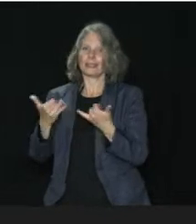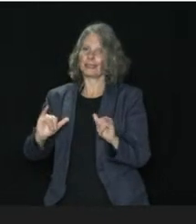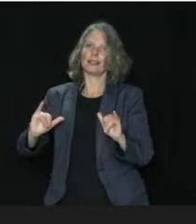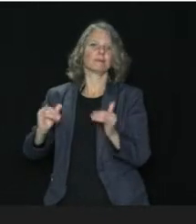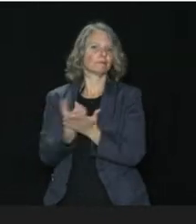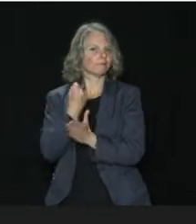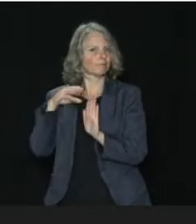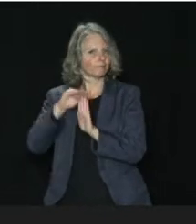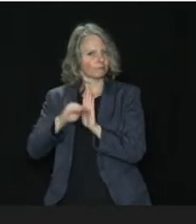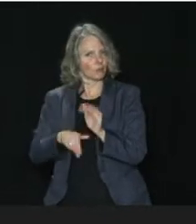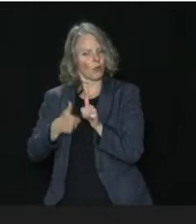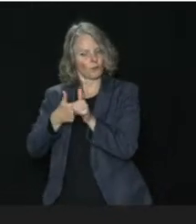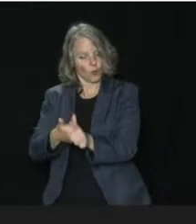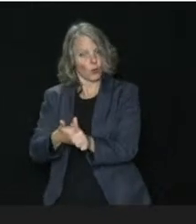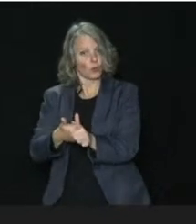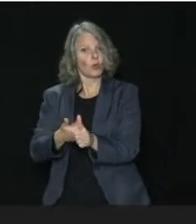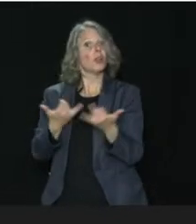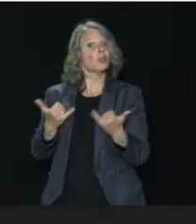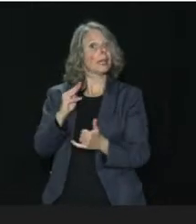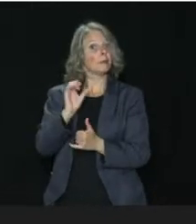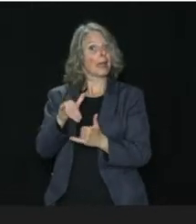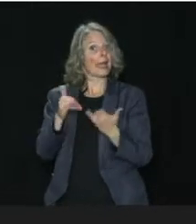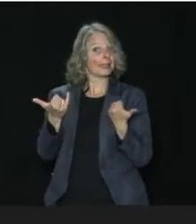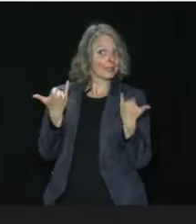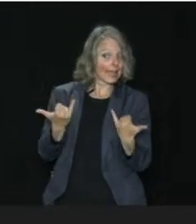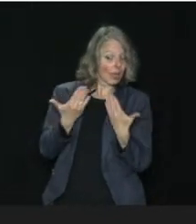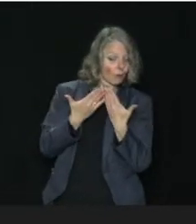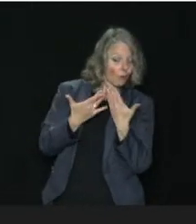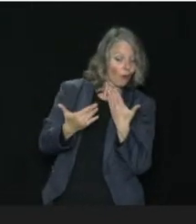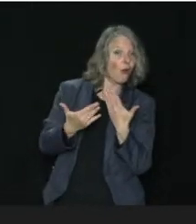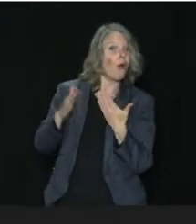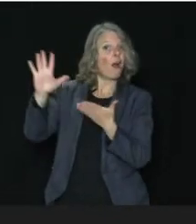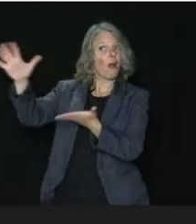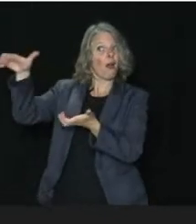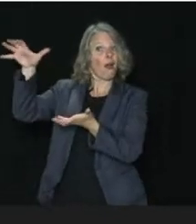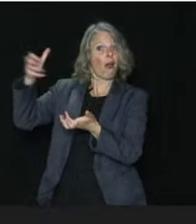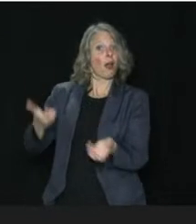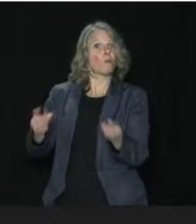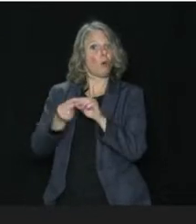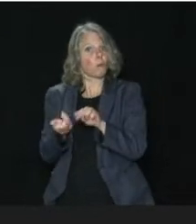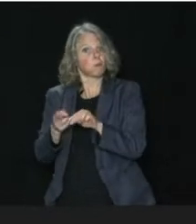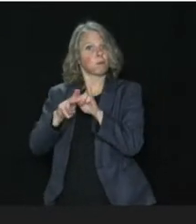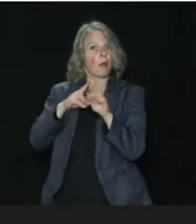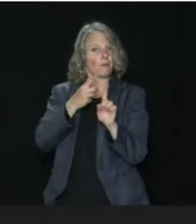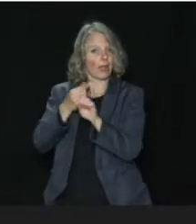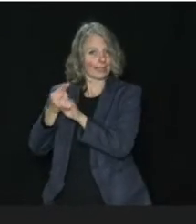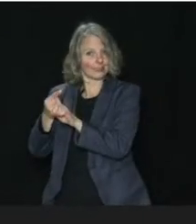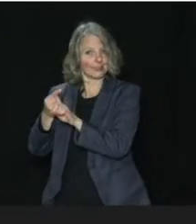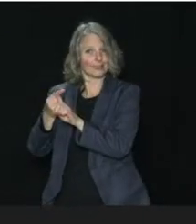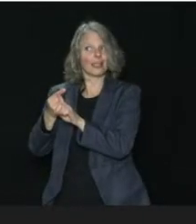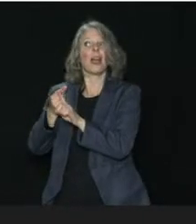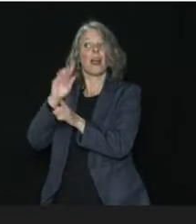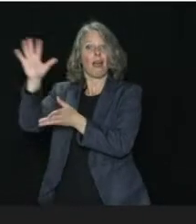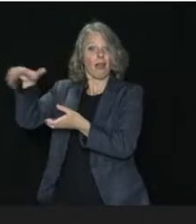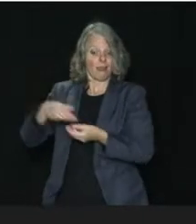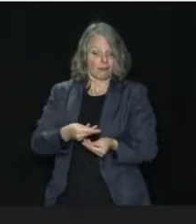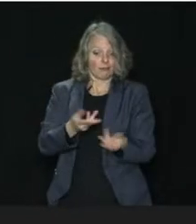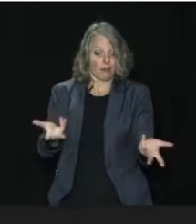May, Canada's vaccine supplies are expanding. May the 4th of immunity be with you. Thank